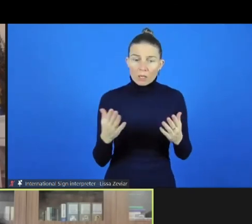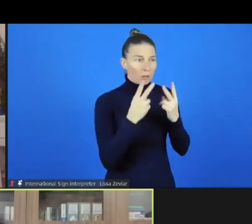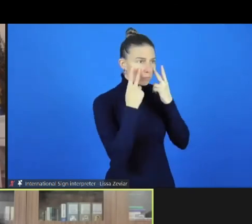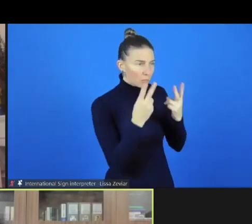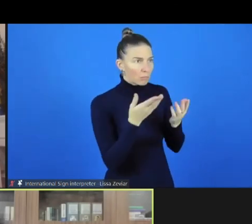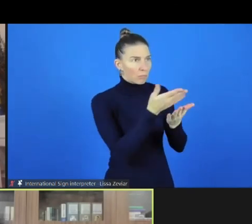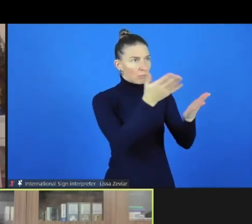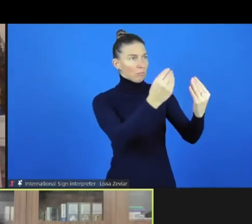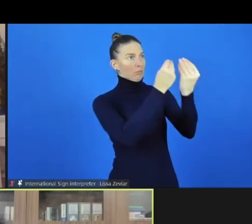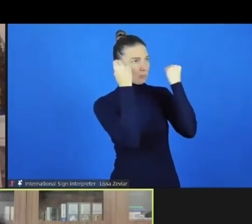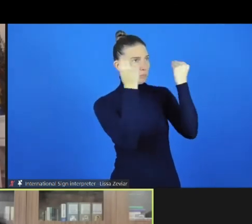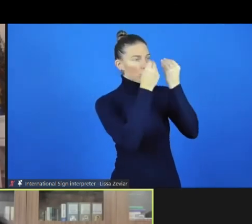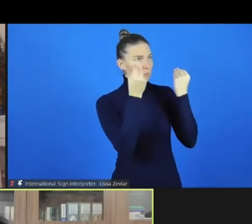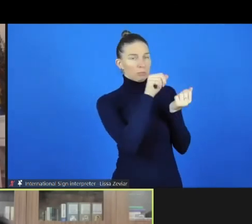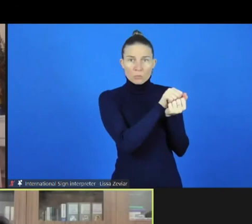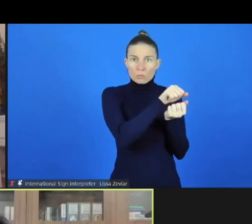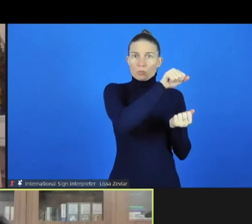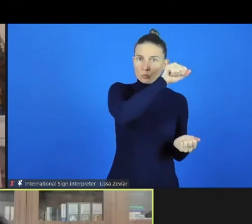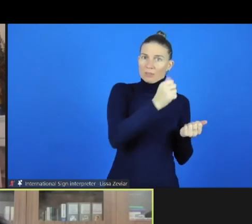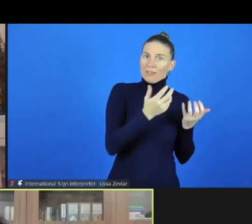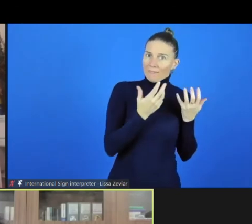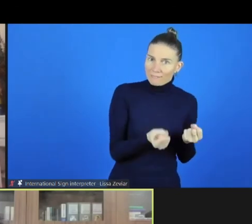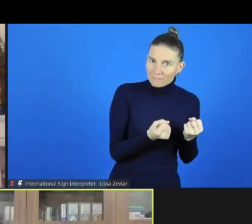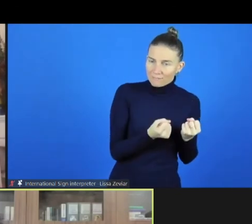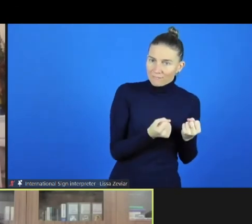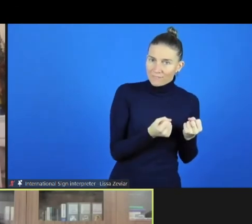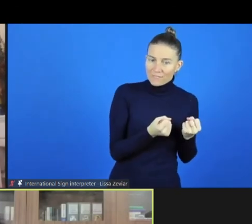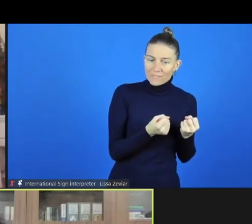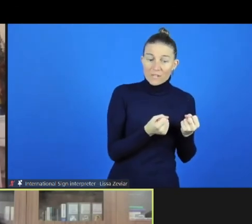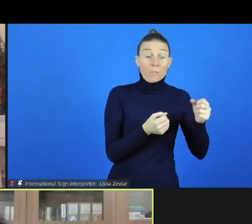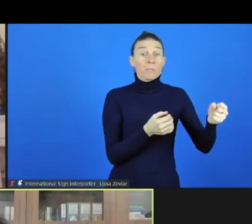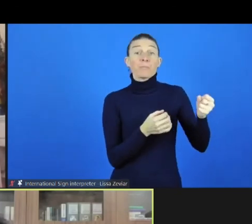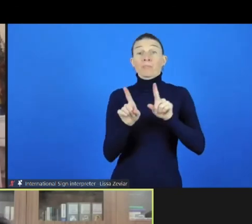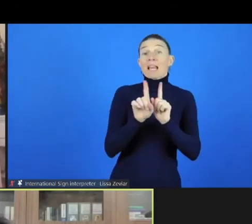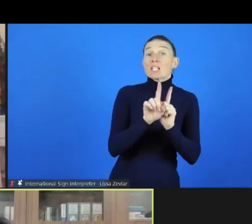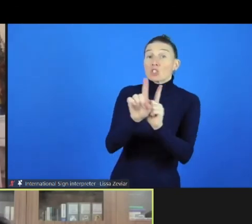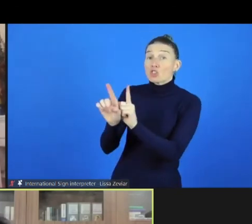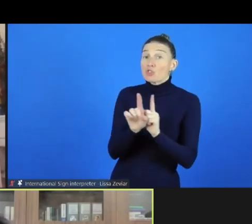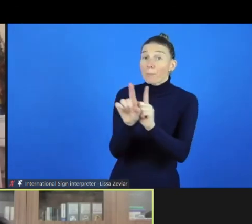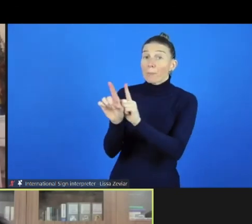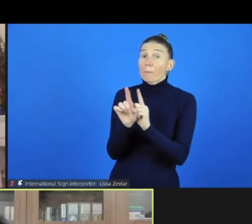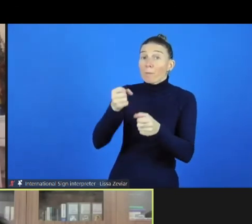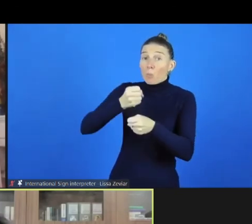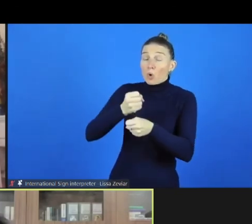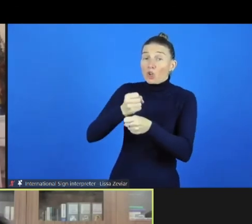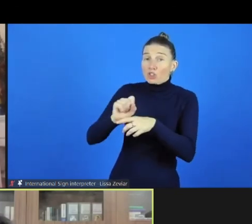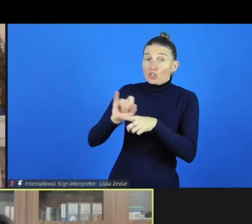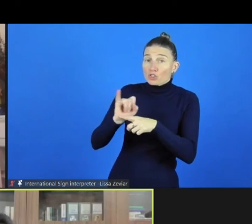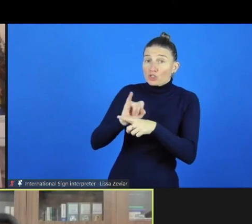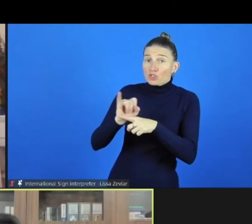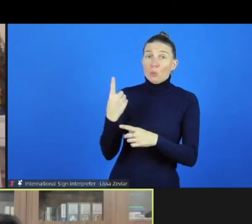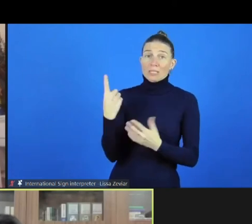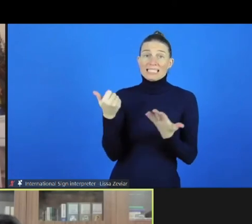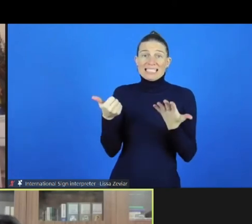with an education background and then giving them an internship for about 6 months to be able to give them